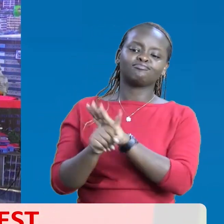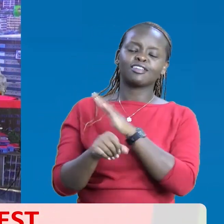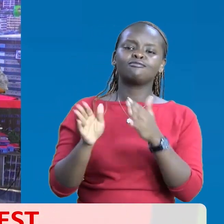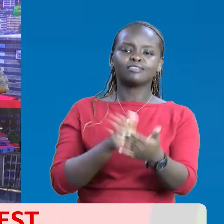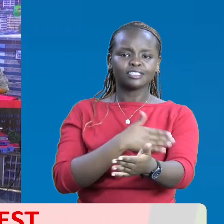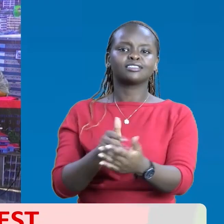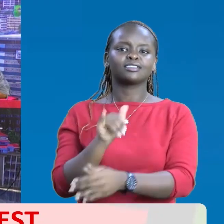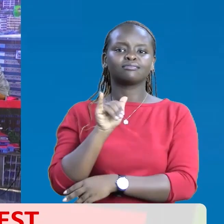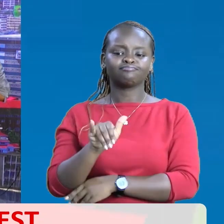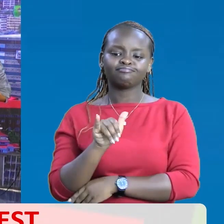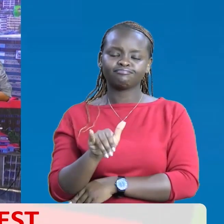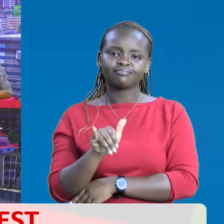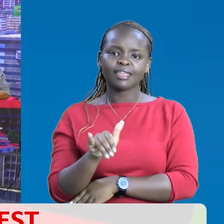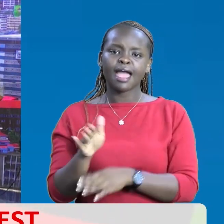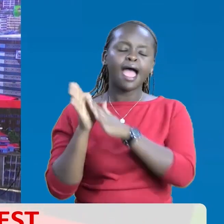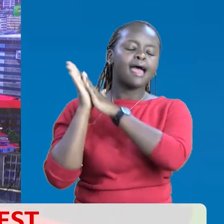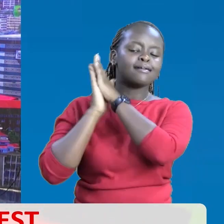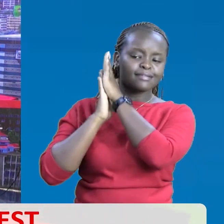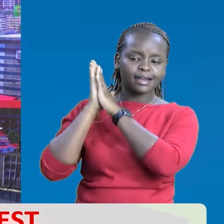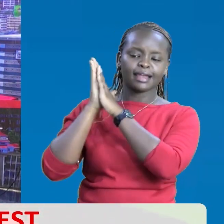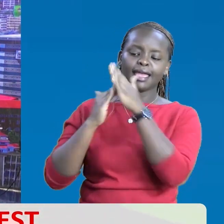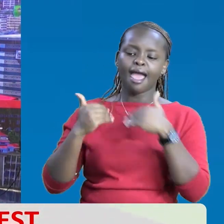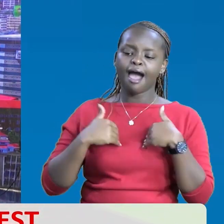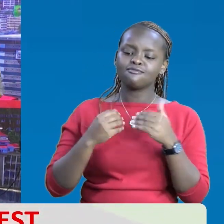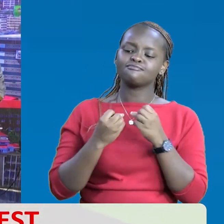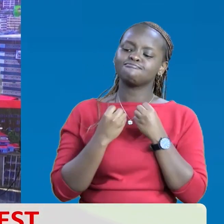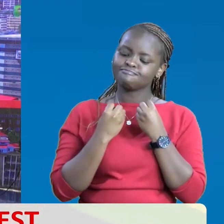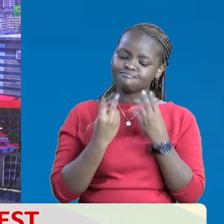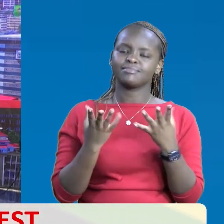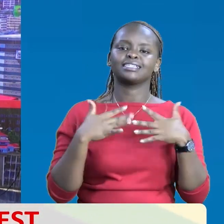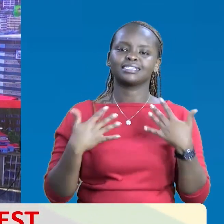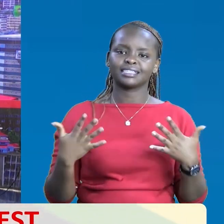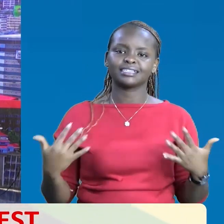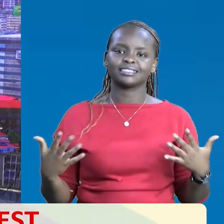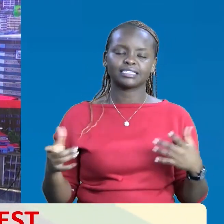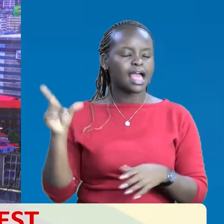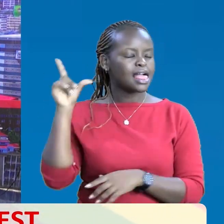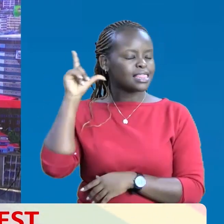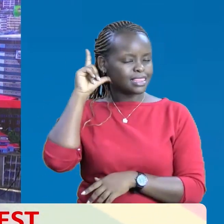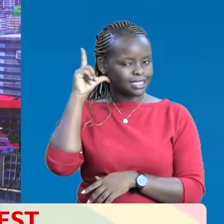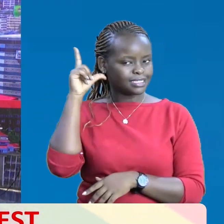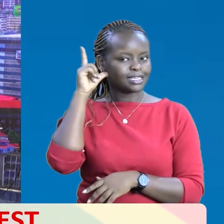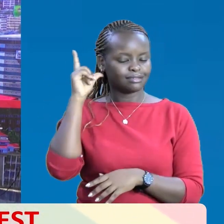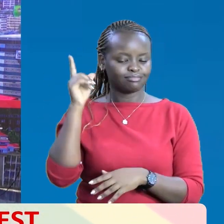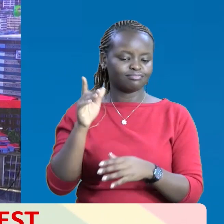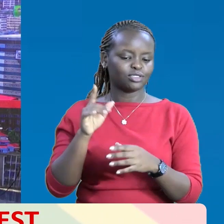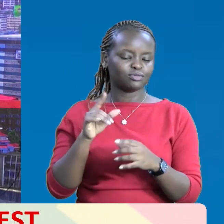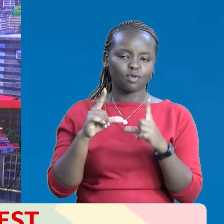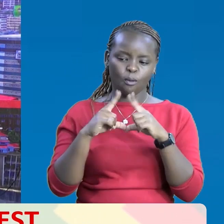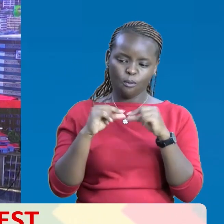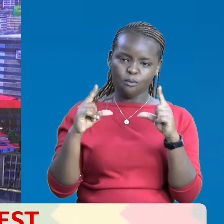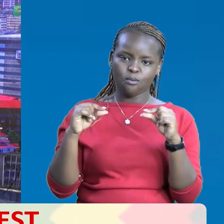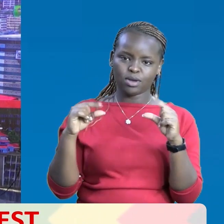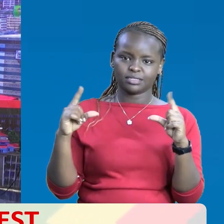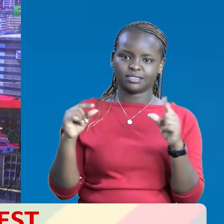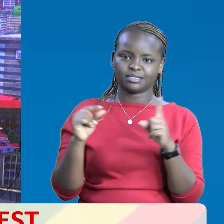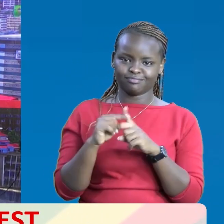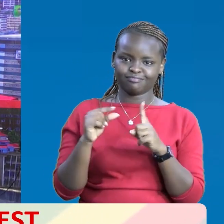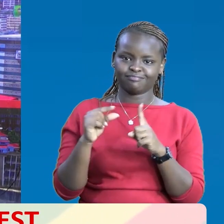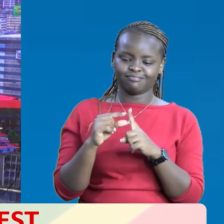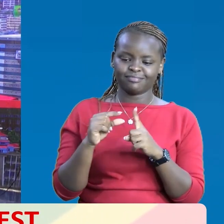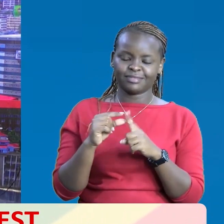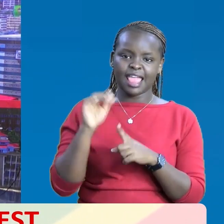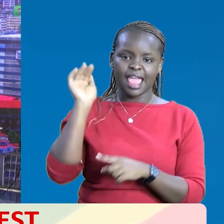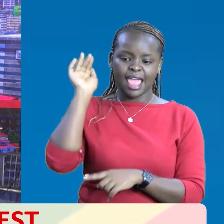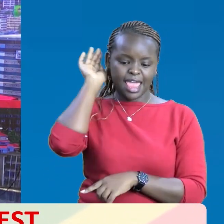power. Actually, it was reggae music iko na vitu mingi, but if you just get to listen to these lyrics. Man. Alafu hivyo nyuma unasikia nasema nganachi?